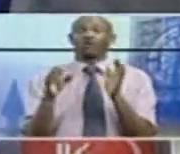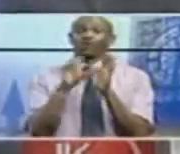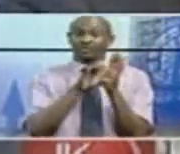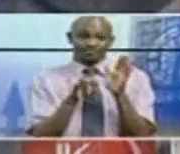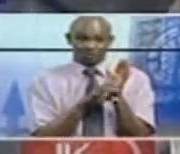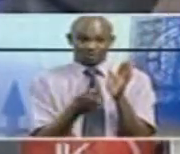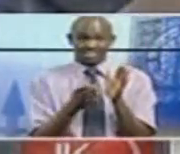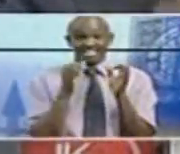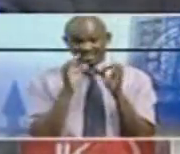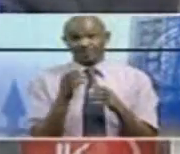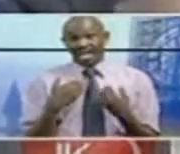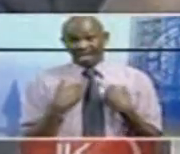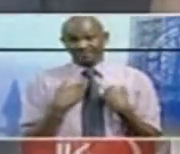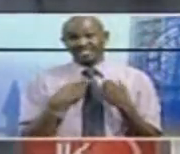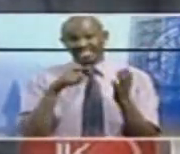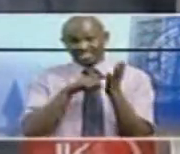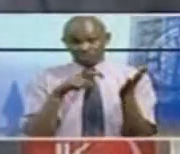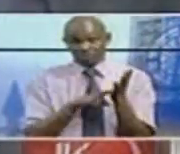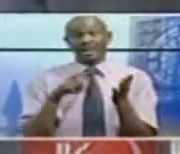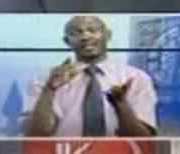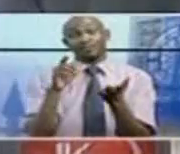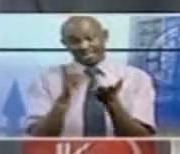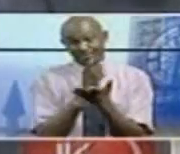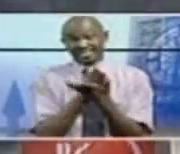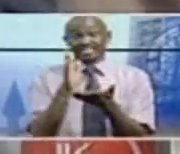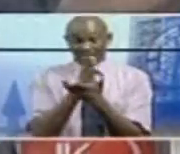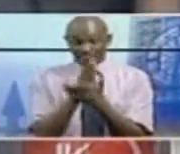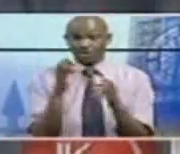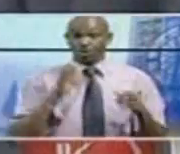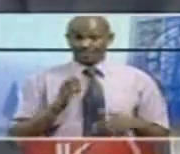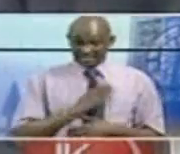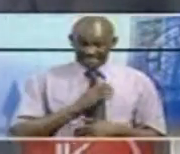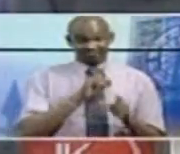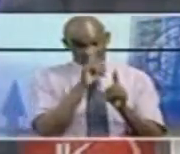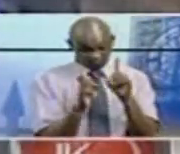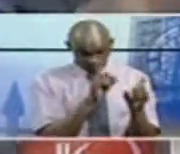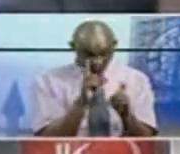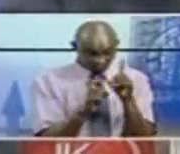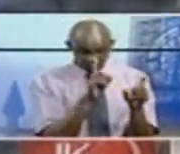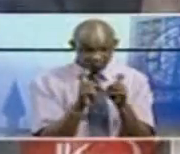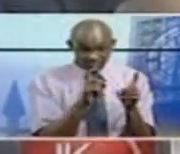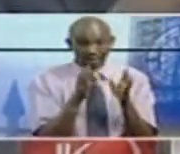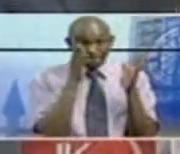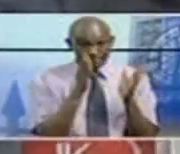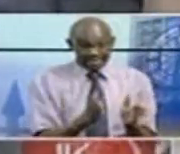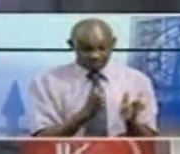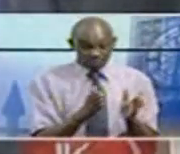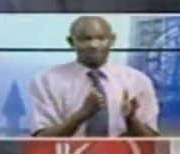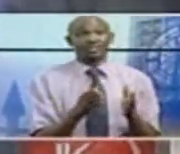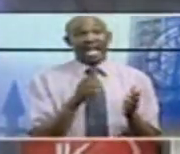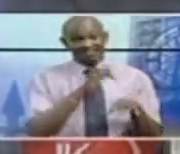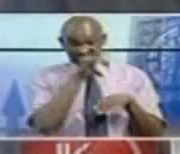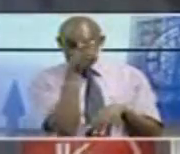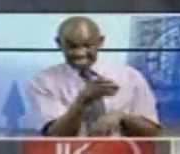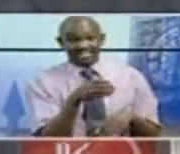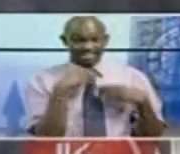Constitution, if we took the issue to a departmental committee, it is interrogated, the person so affected